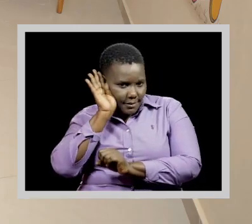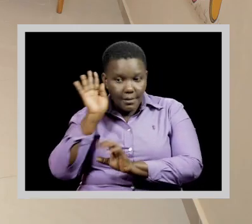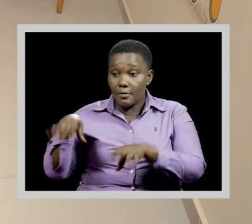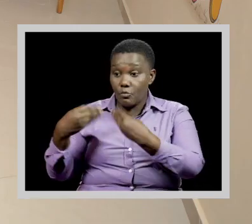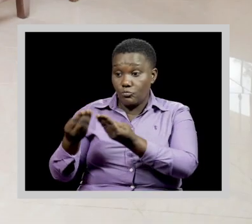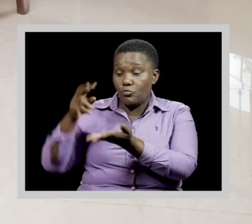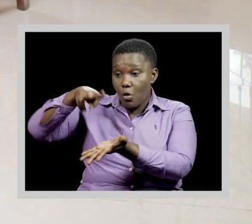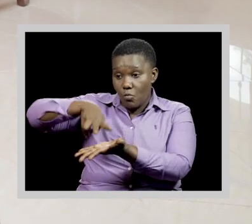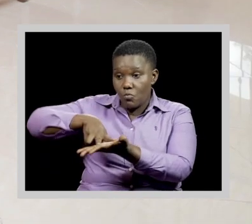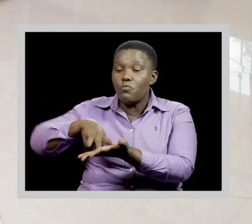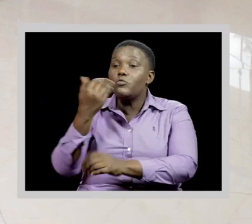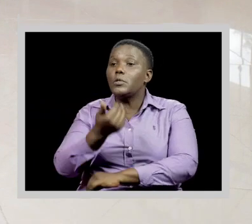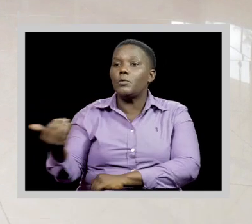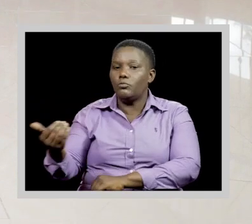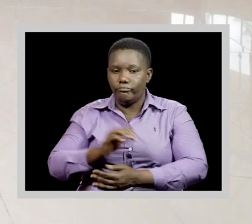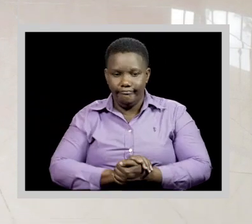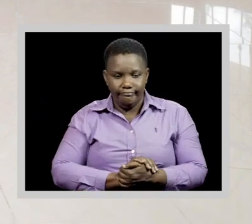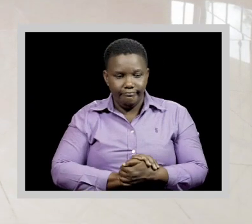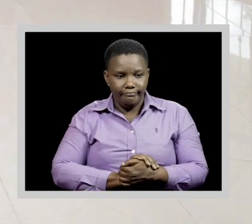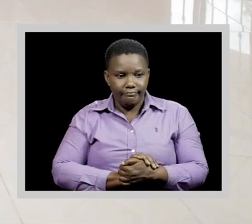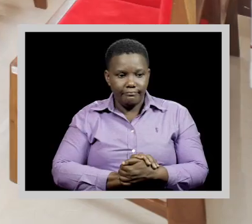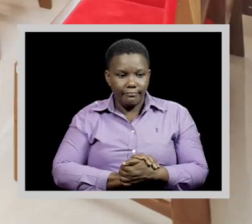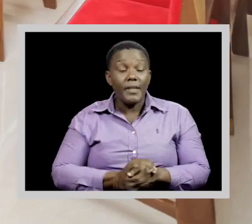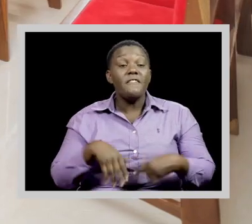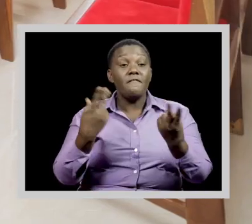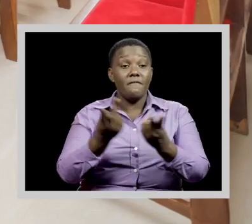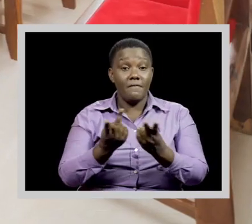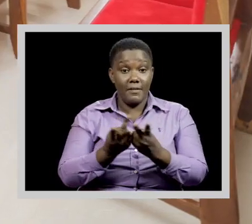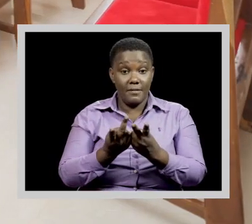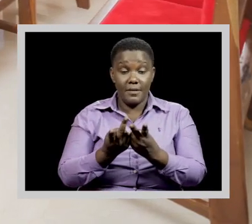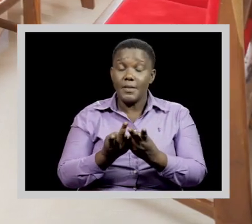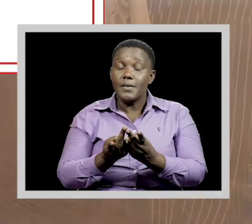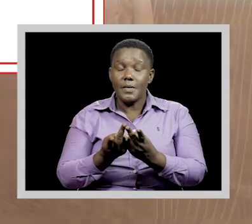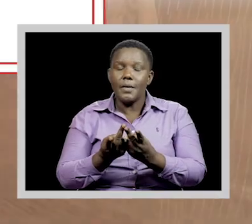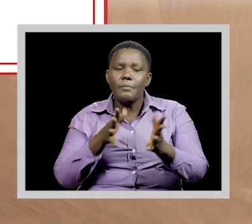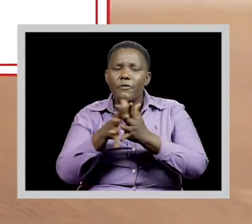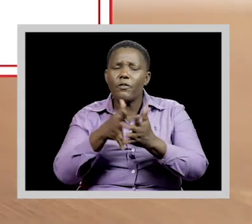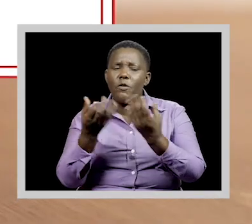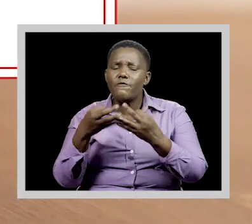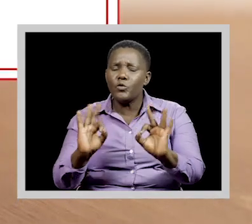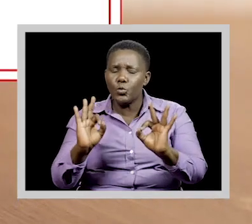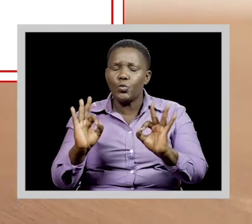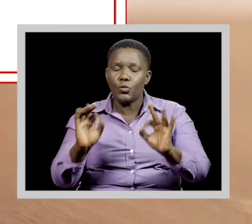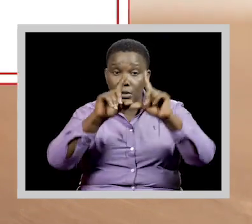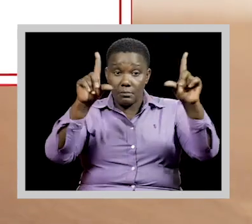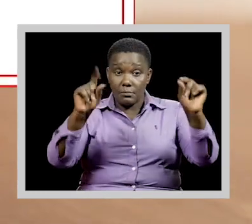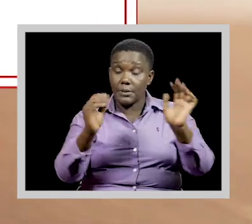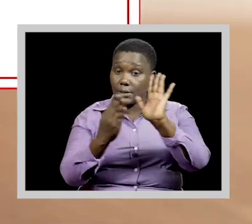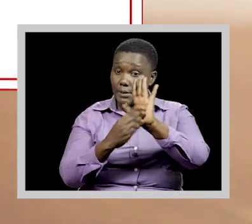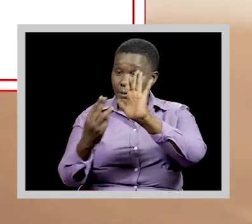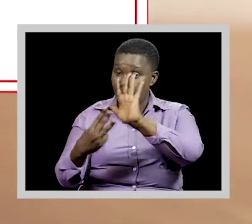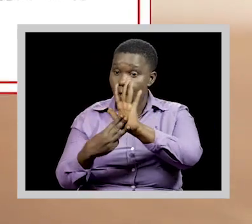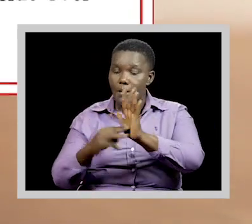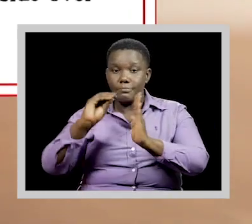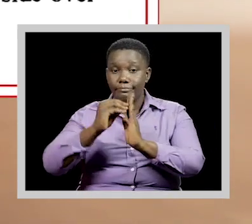and determines cases involving children. This is according to Section 97, Subsection